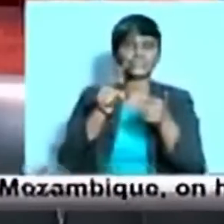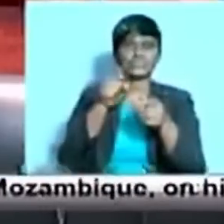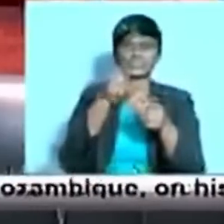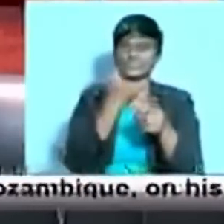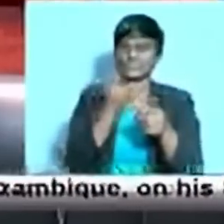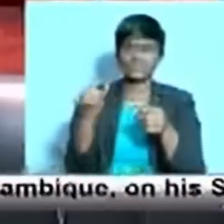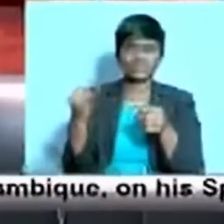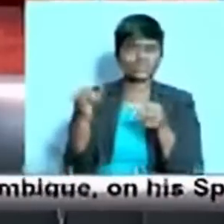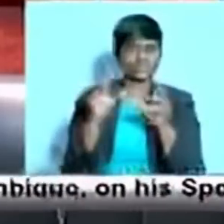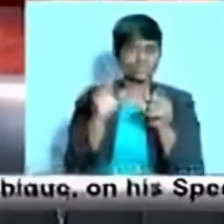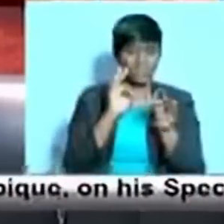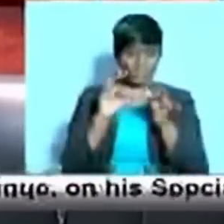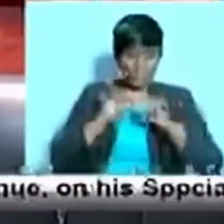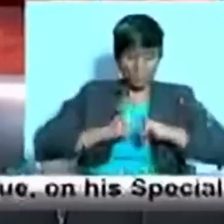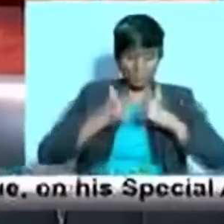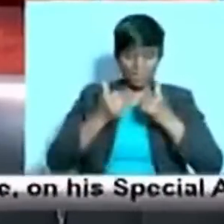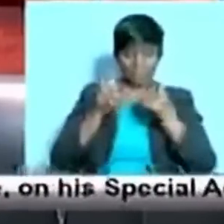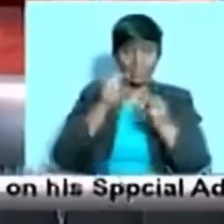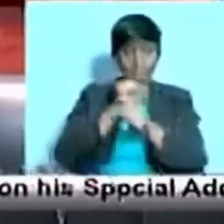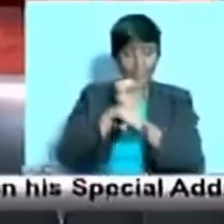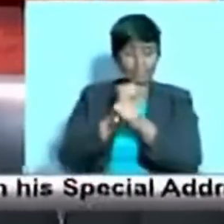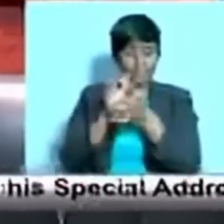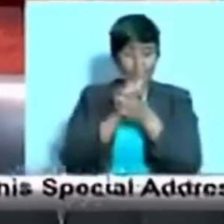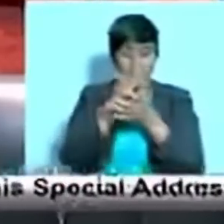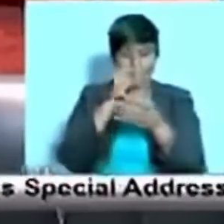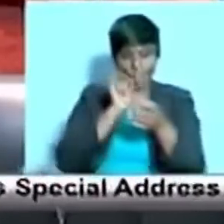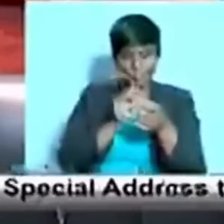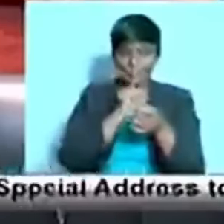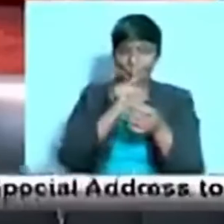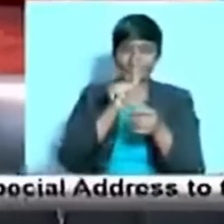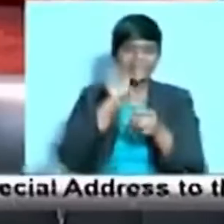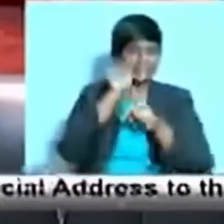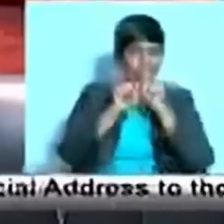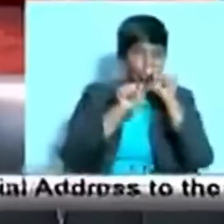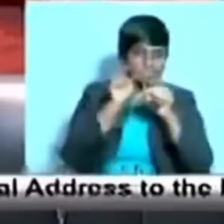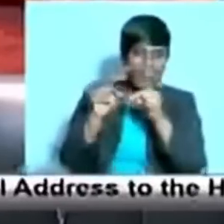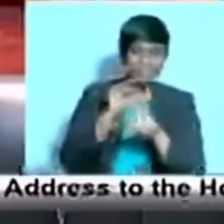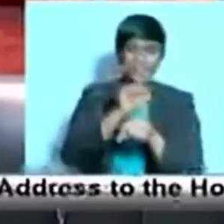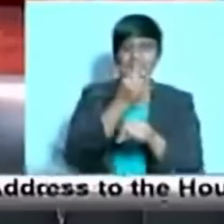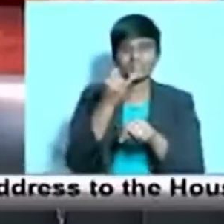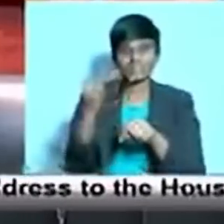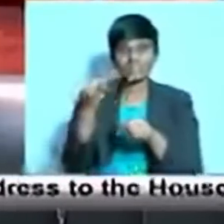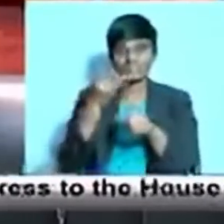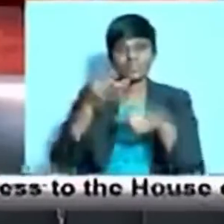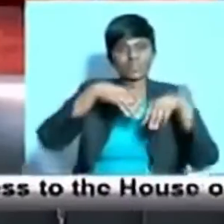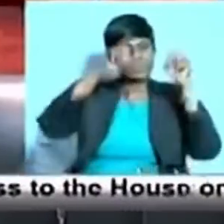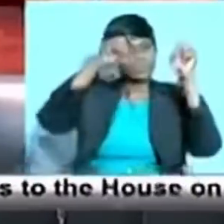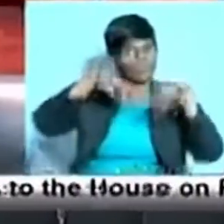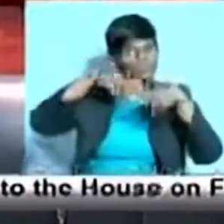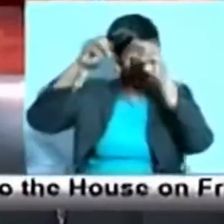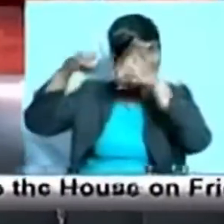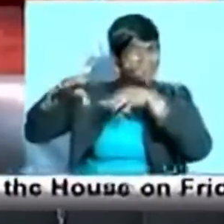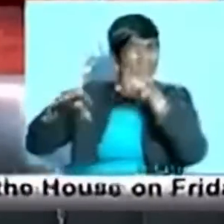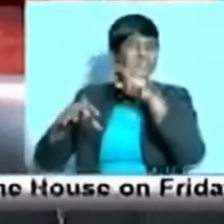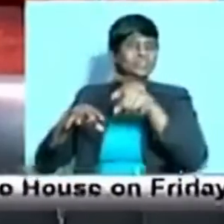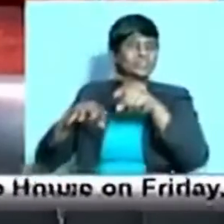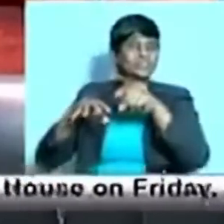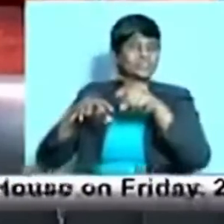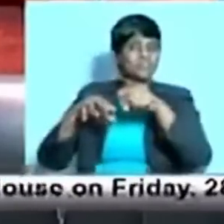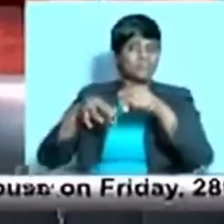issues. If we really want to work together, let us not project. The issue of power,